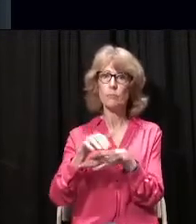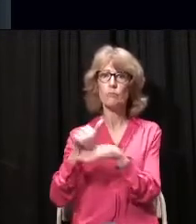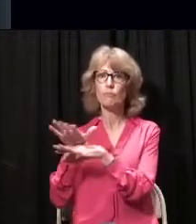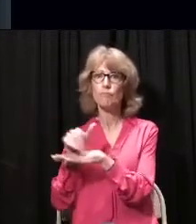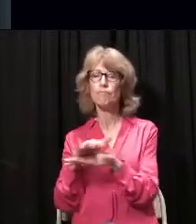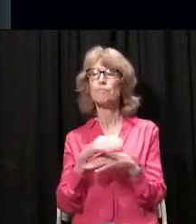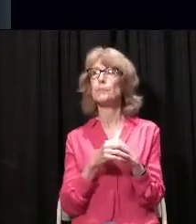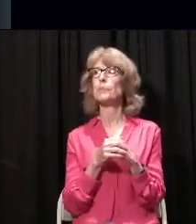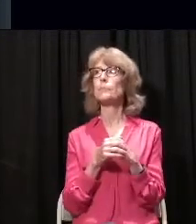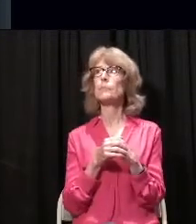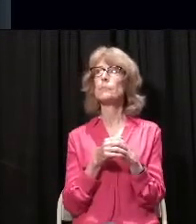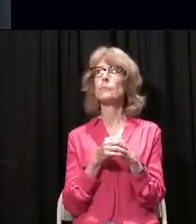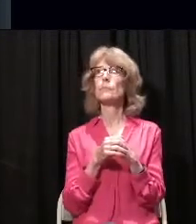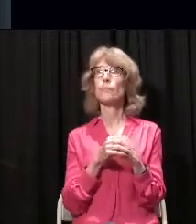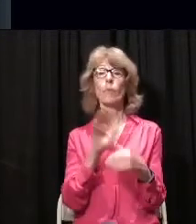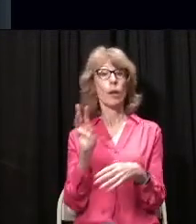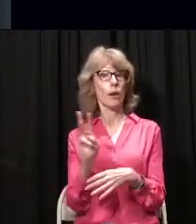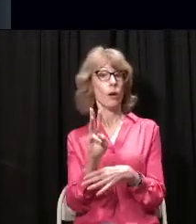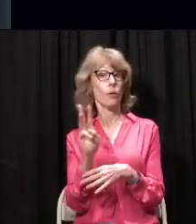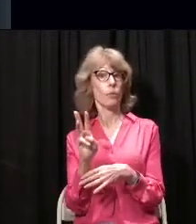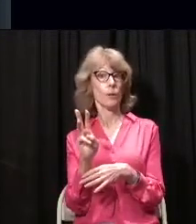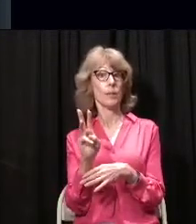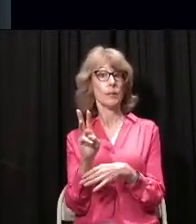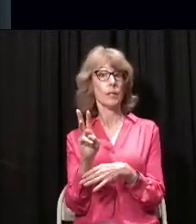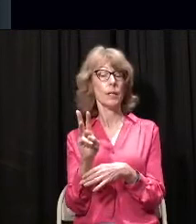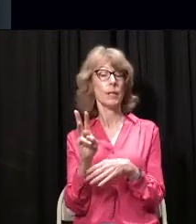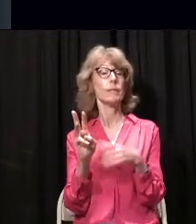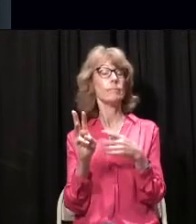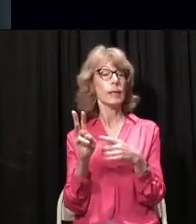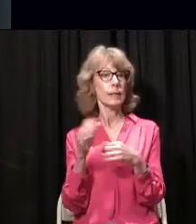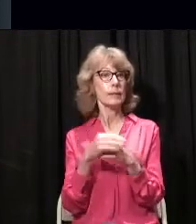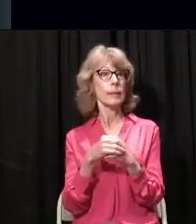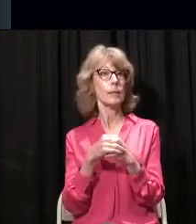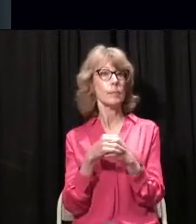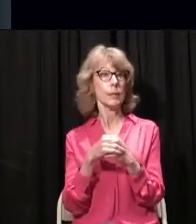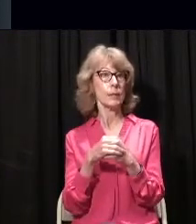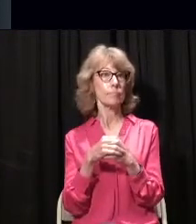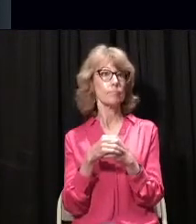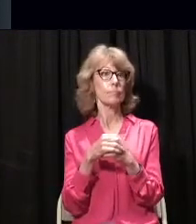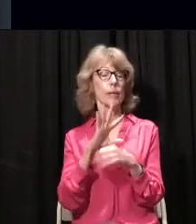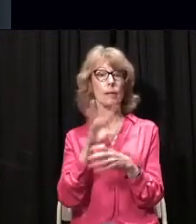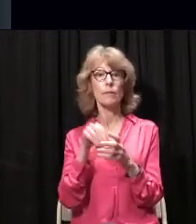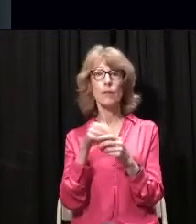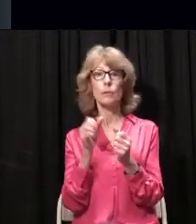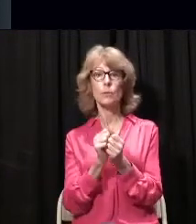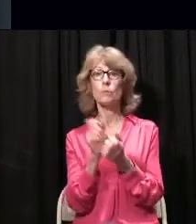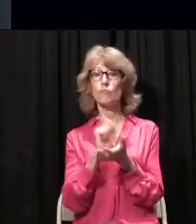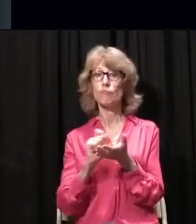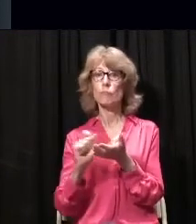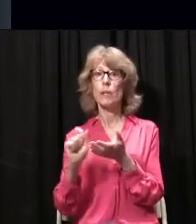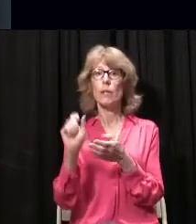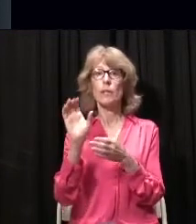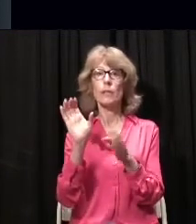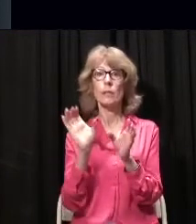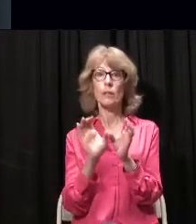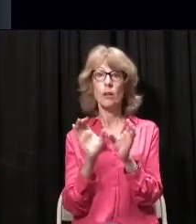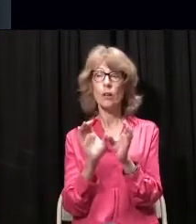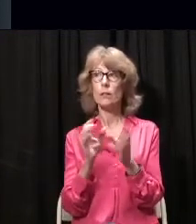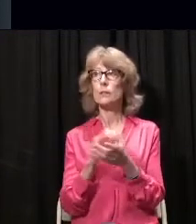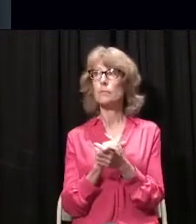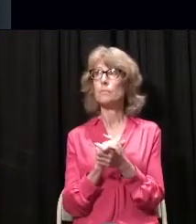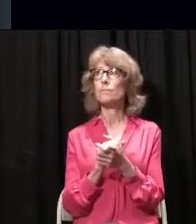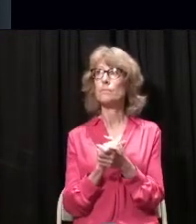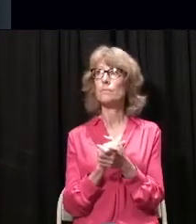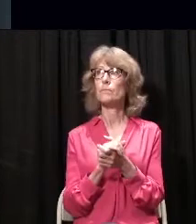Wednesdays, they've been knocking it out of the park. And my family's been particularly blessed. We're with you guys every single